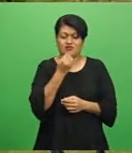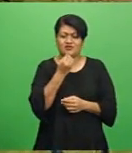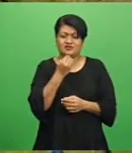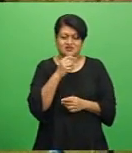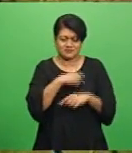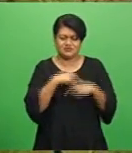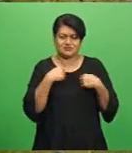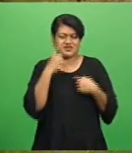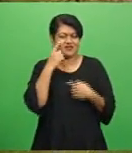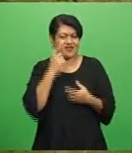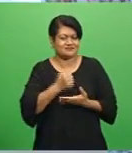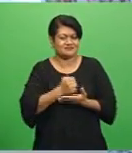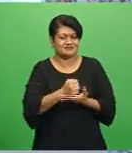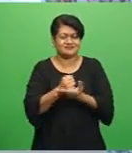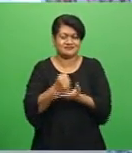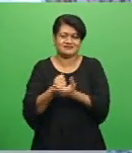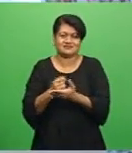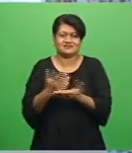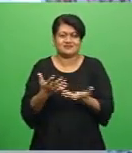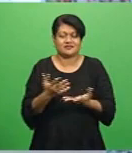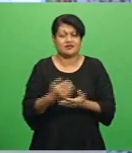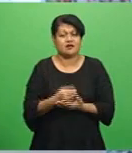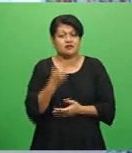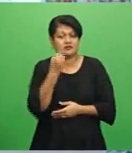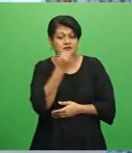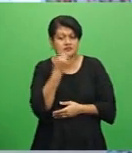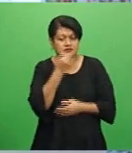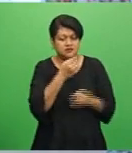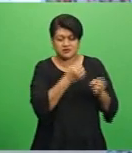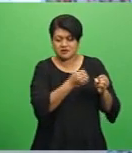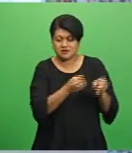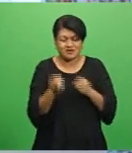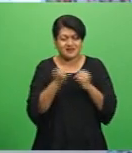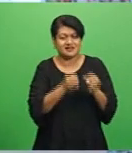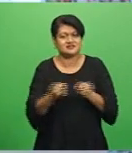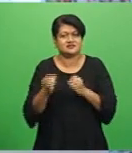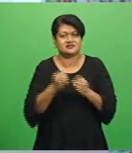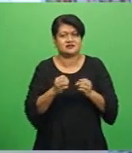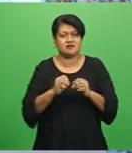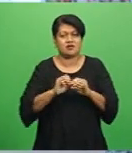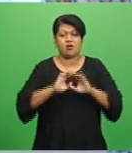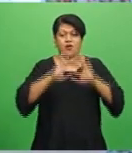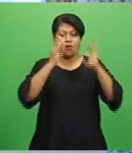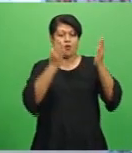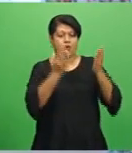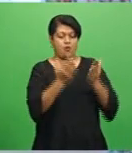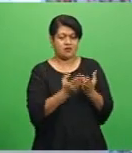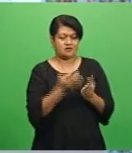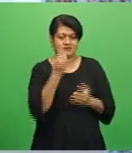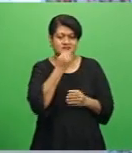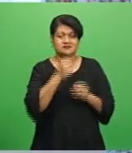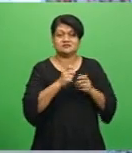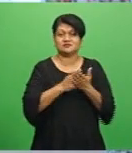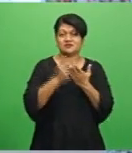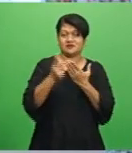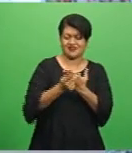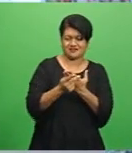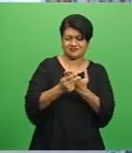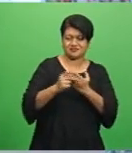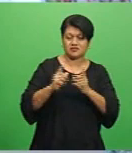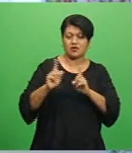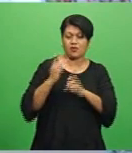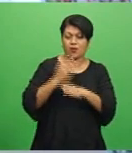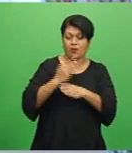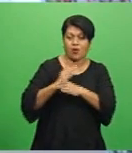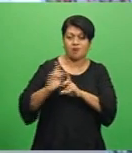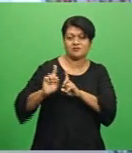a critical time like this. The Food and Agriculture Organization and the World Food Programme to work closely with the government to